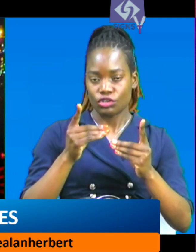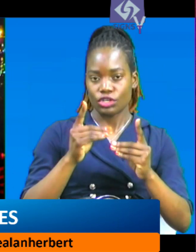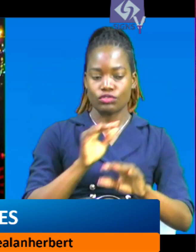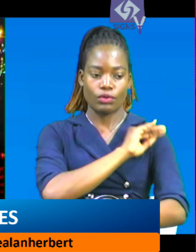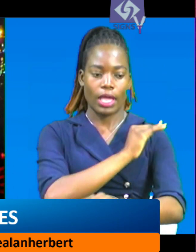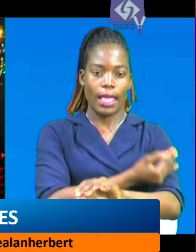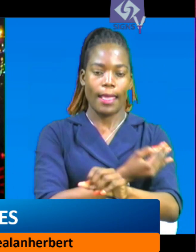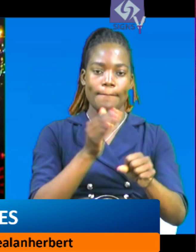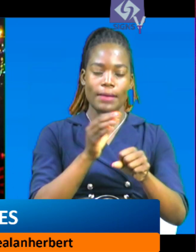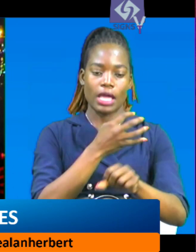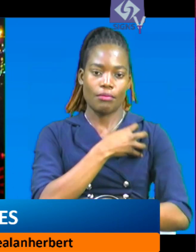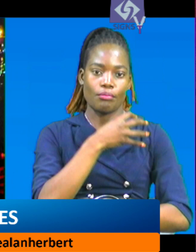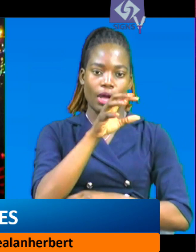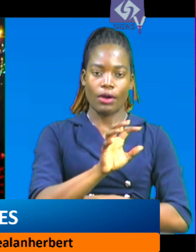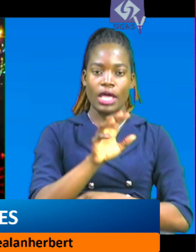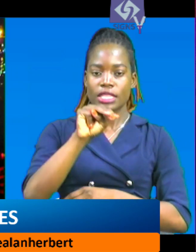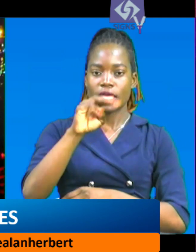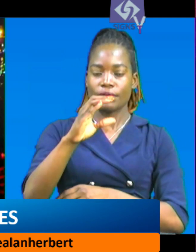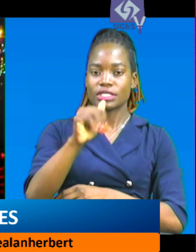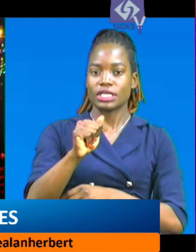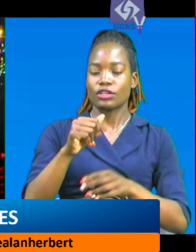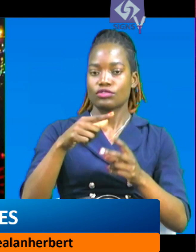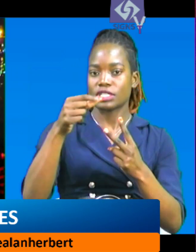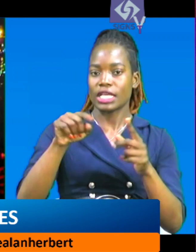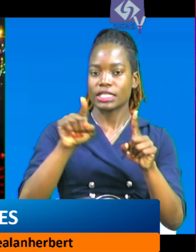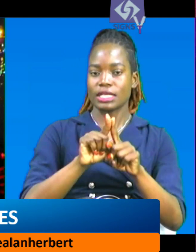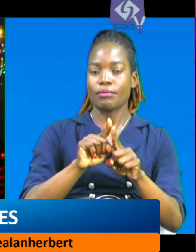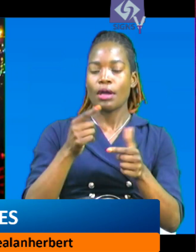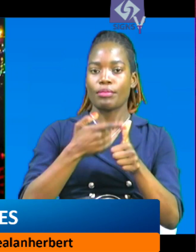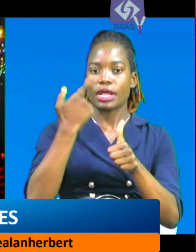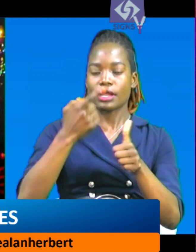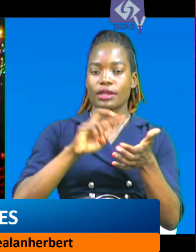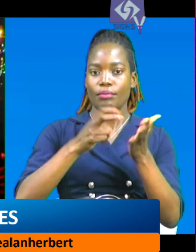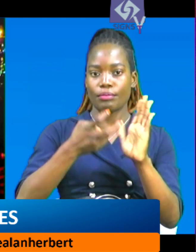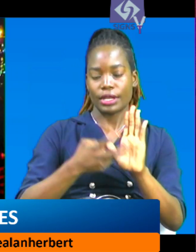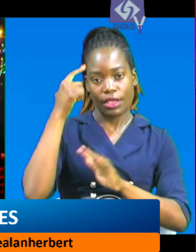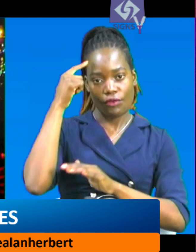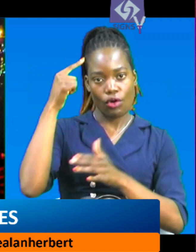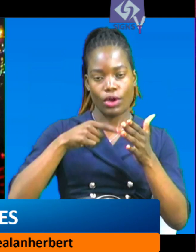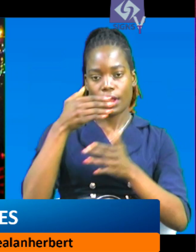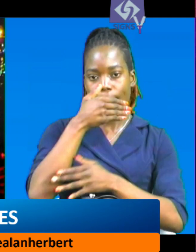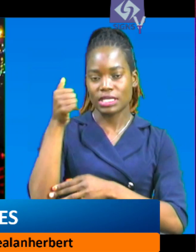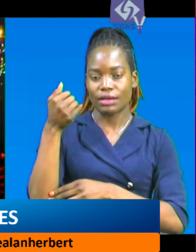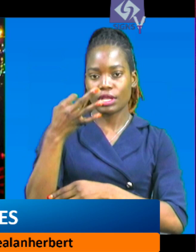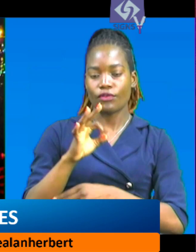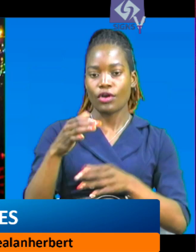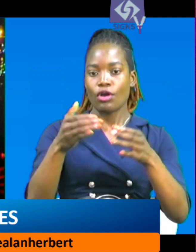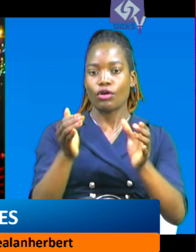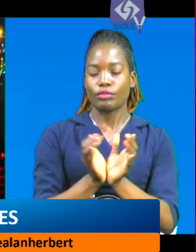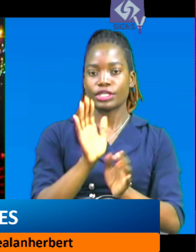to empower the MCAs to select and prioritize projects within their respective wards for the betterment of